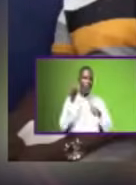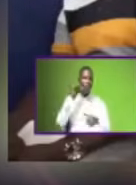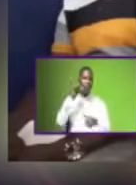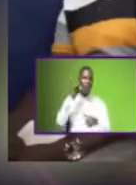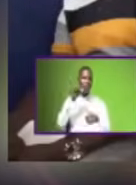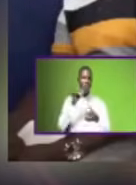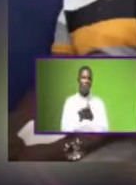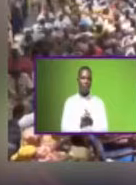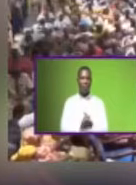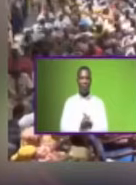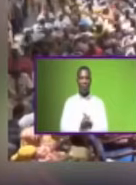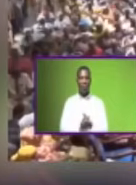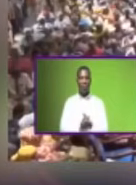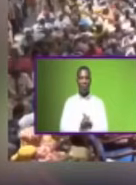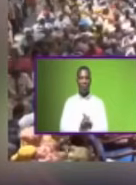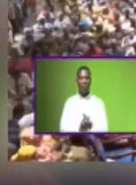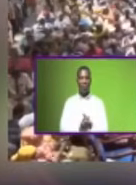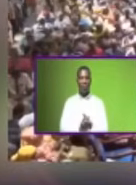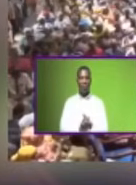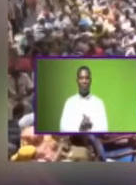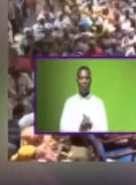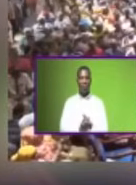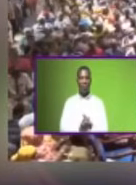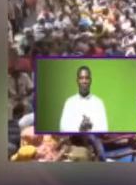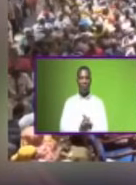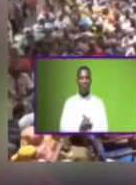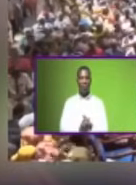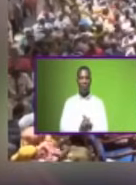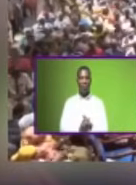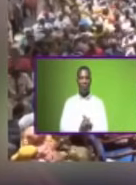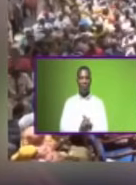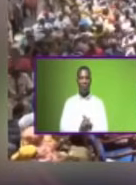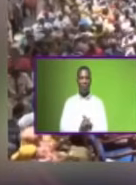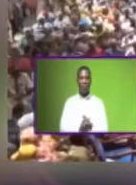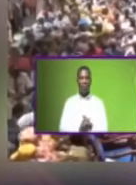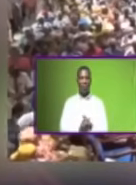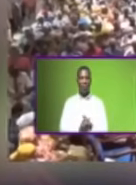is not here.